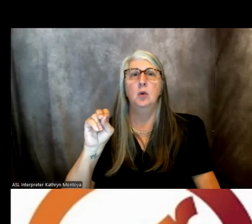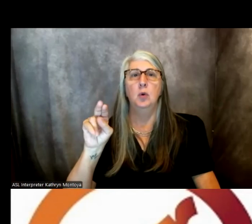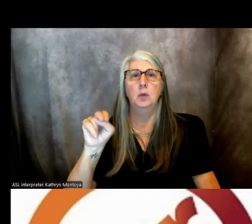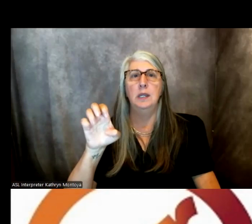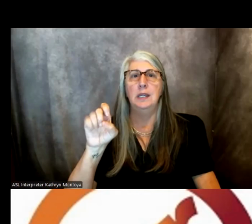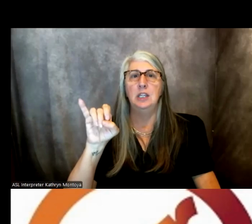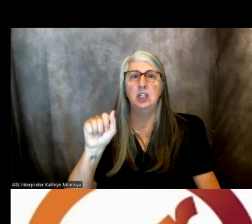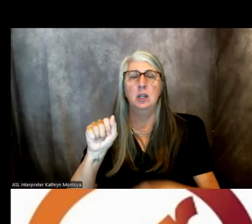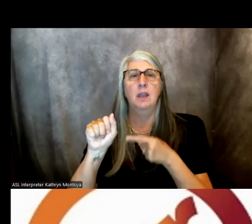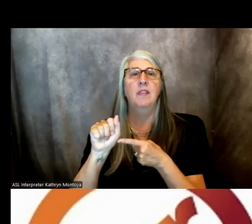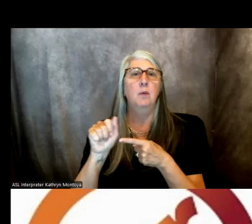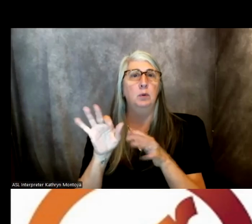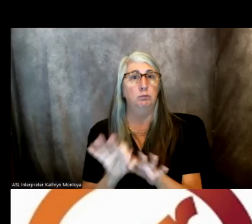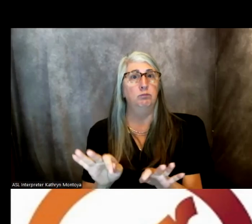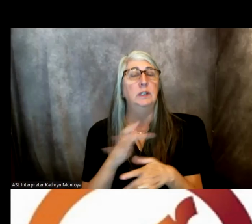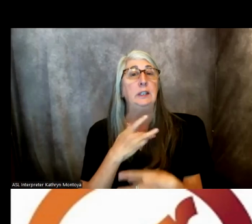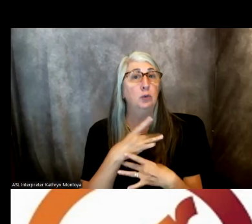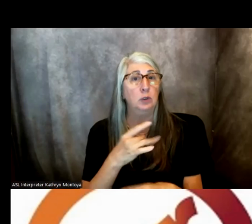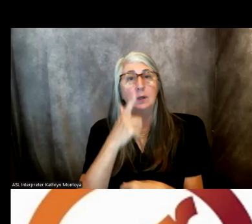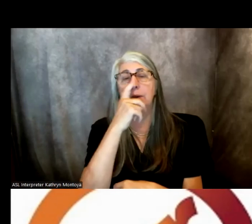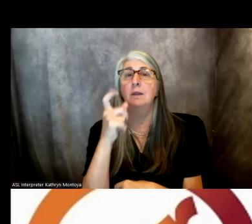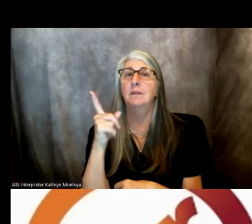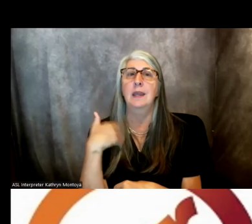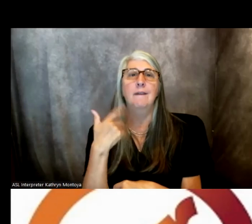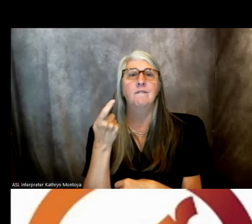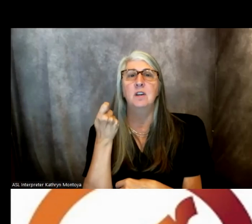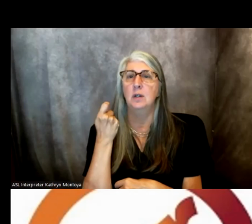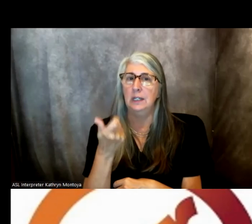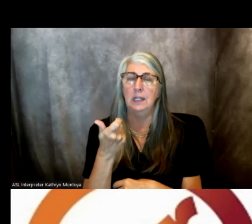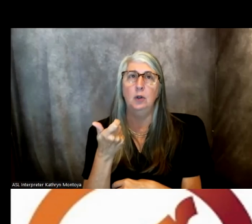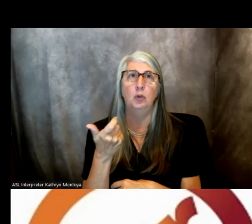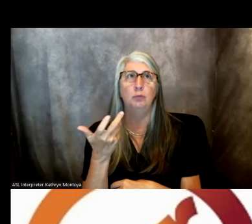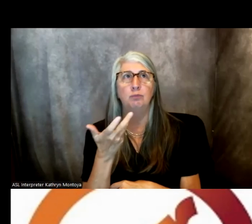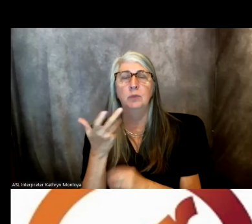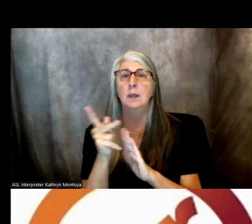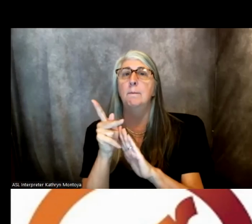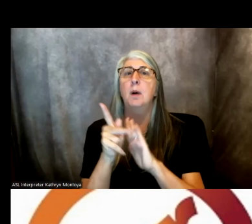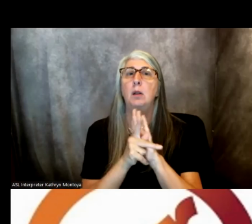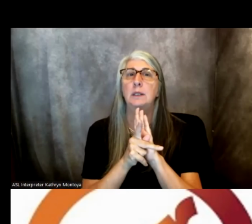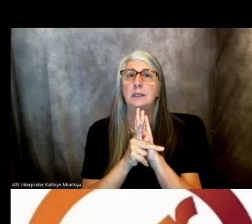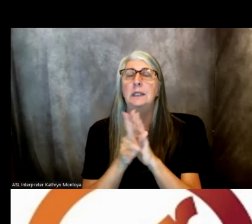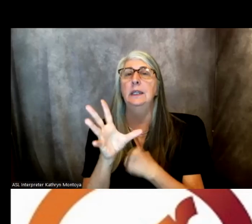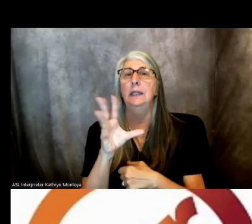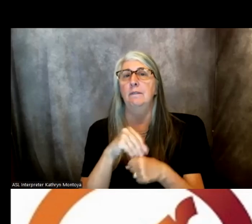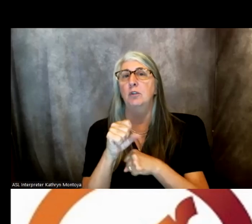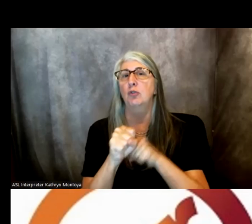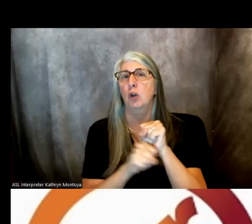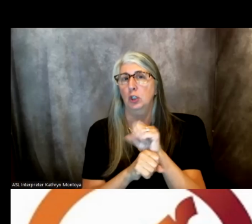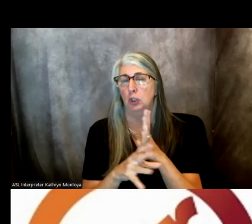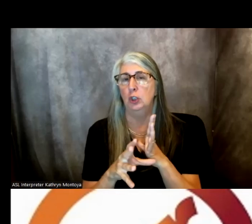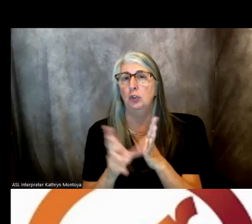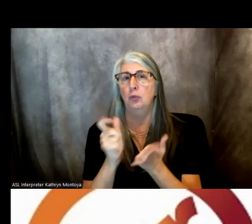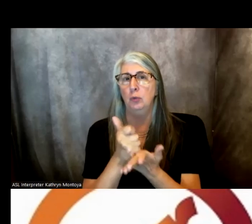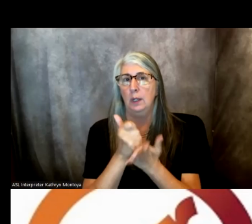because they really have very little by way of policy infrastructure that helps